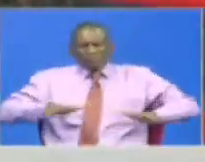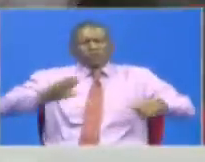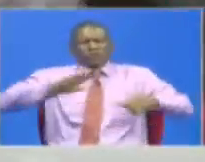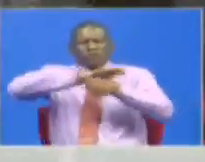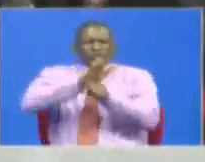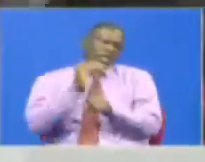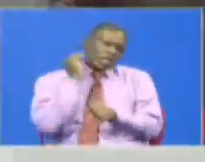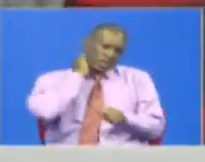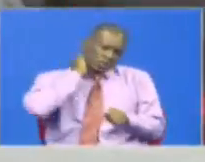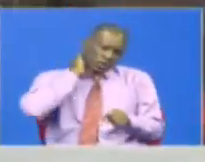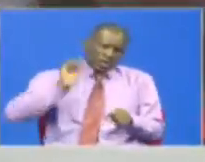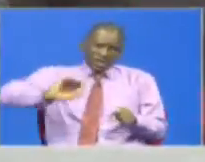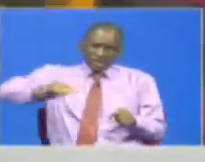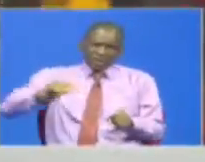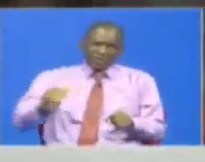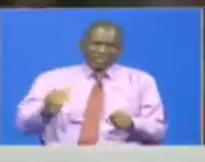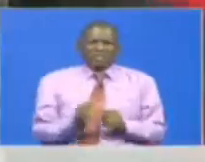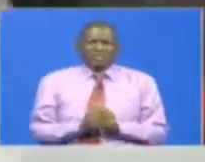Muranga County.